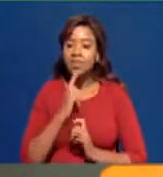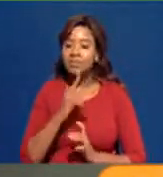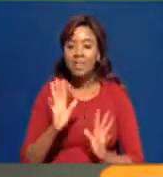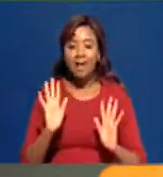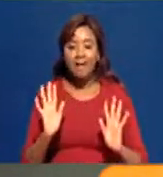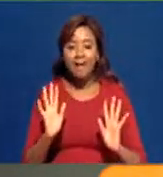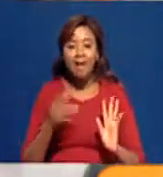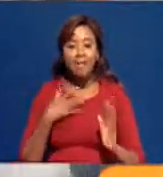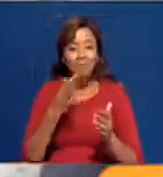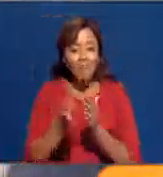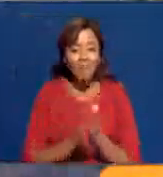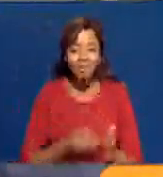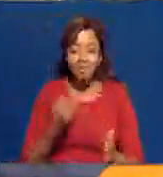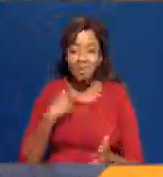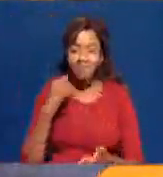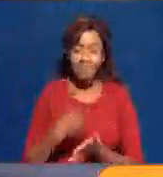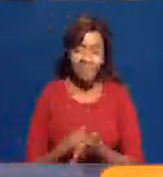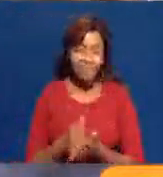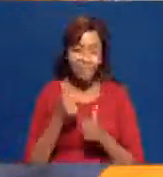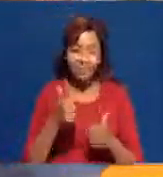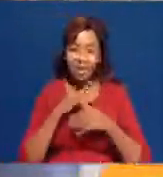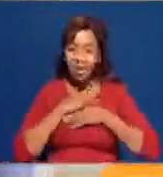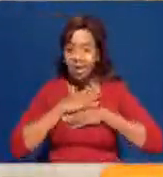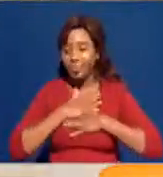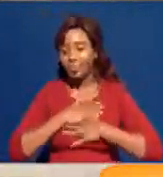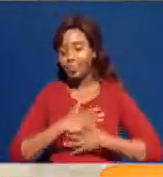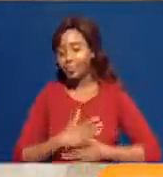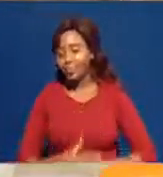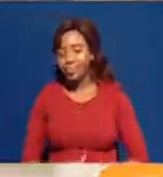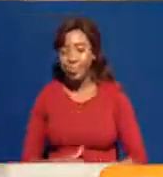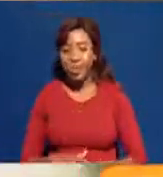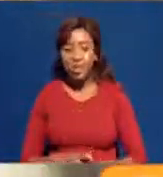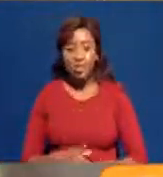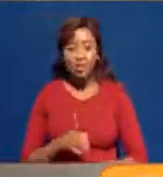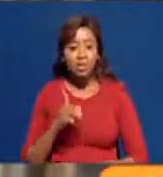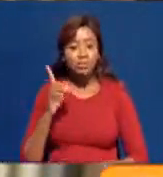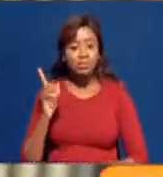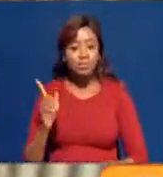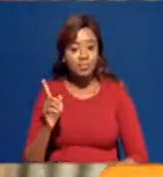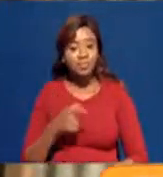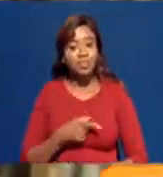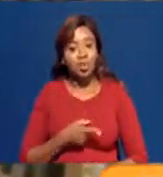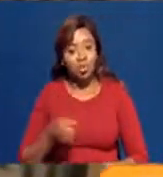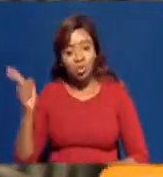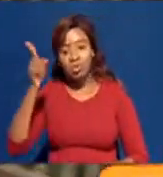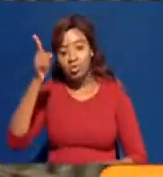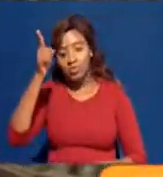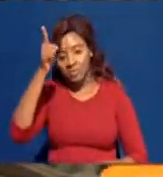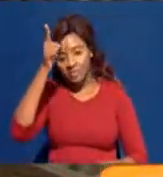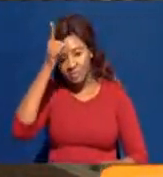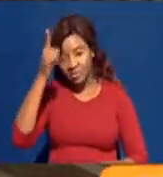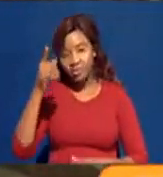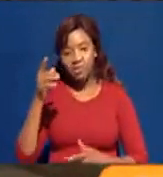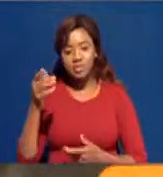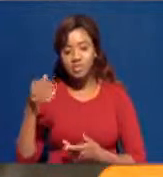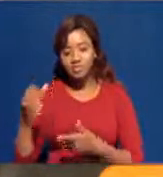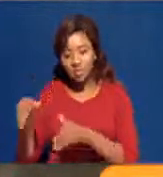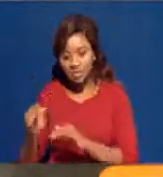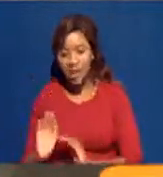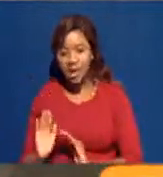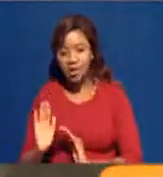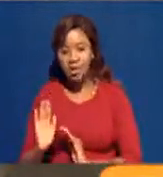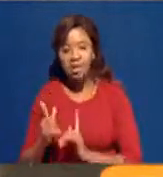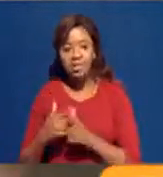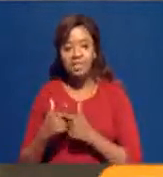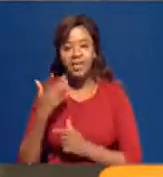loaded with proceeds of a recent sale, Waithera, who was attending a funeral ceremony elsewhere, immediately